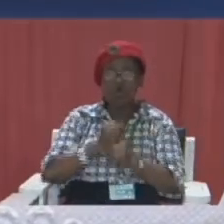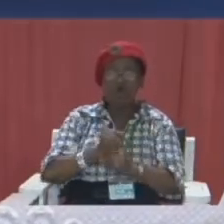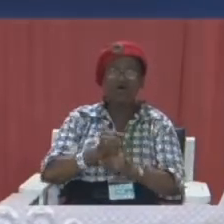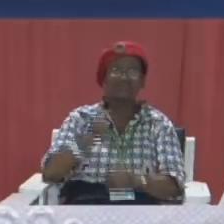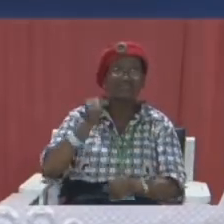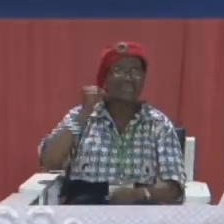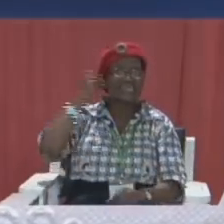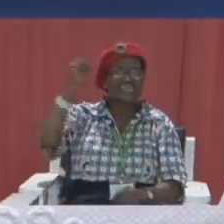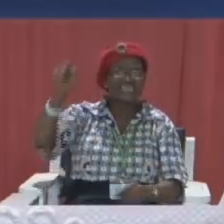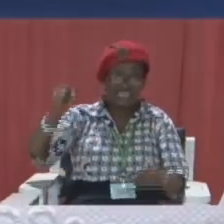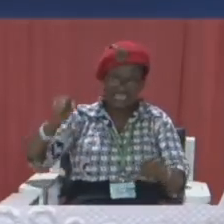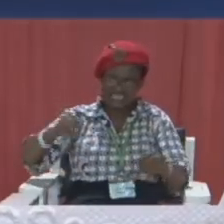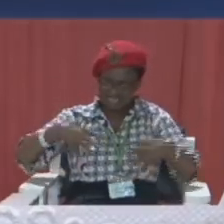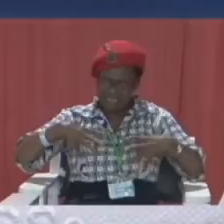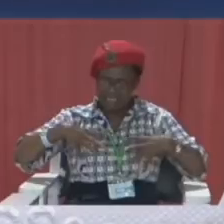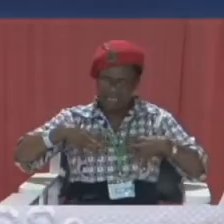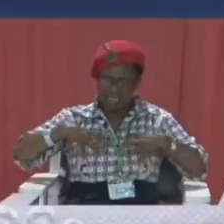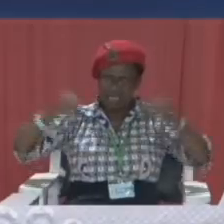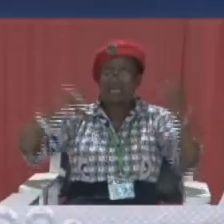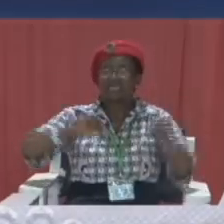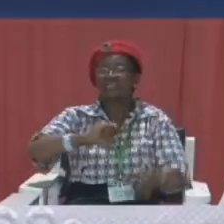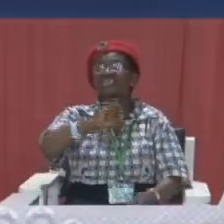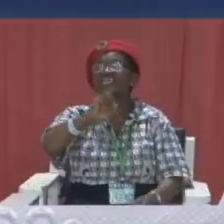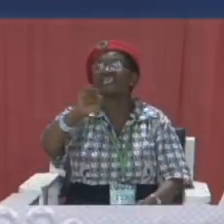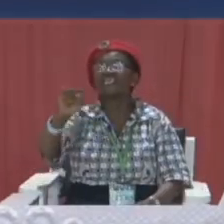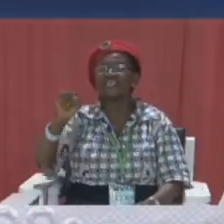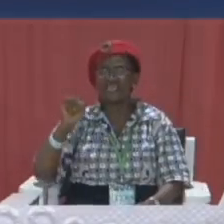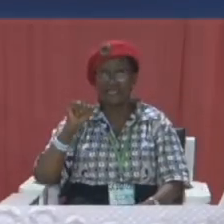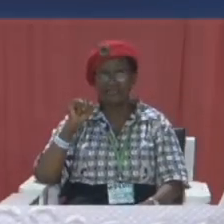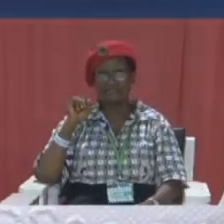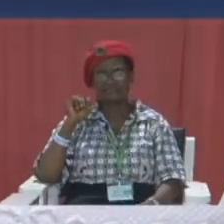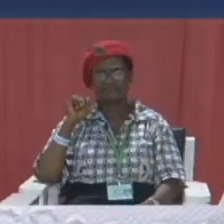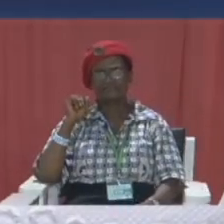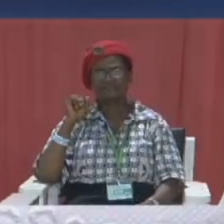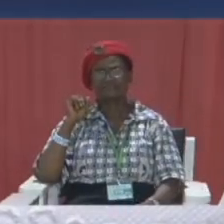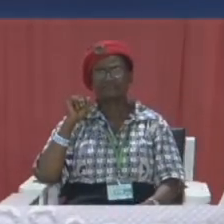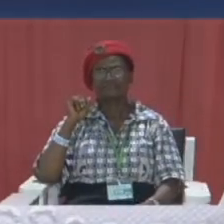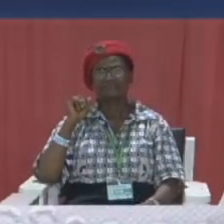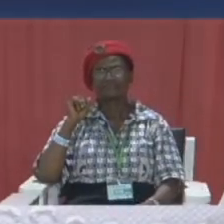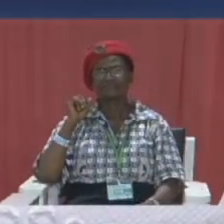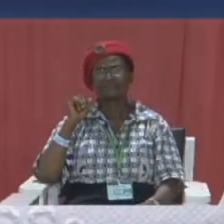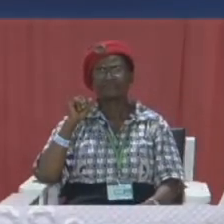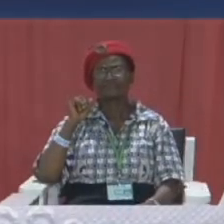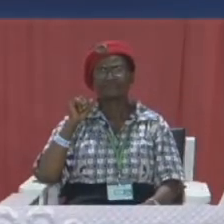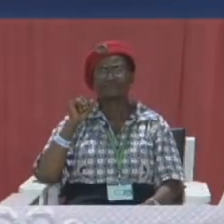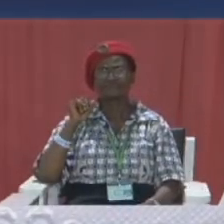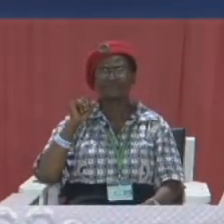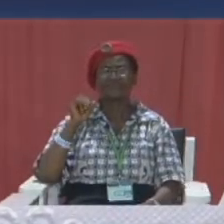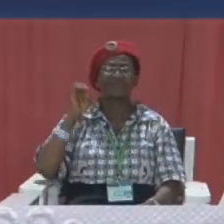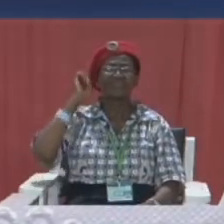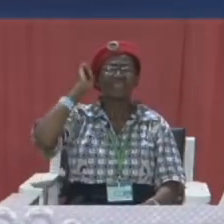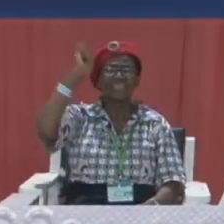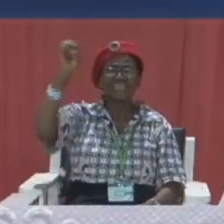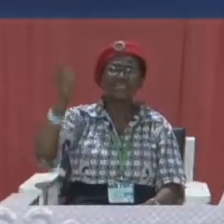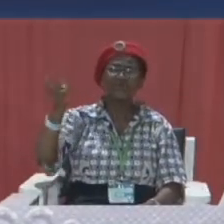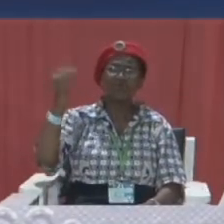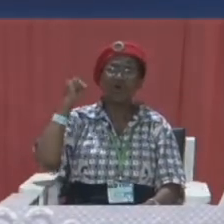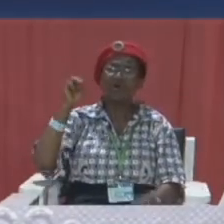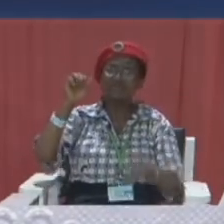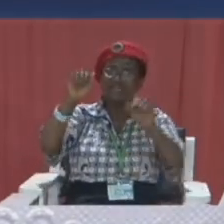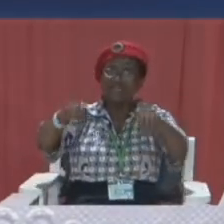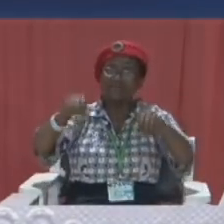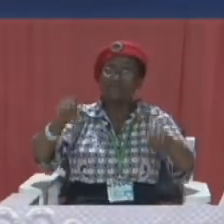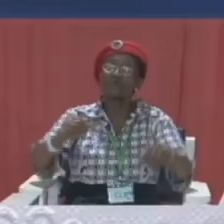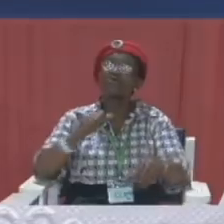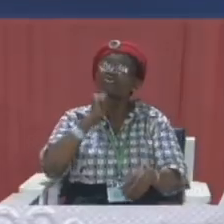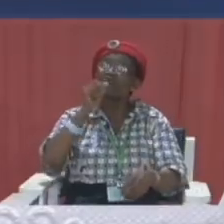be ni enu ona dara dara tori ise iyanu lagba. He was able not only to walk,